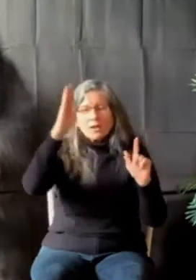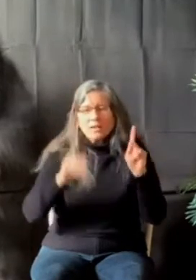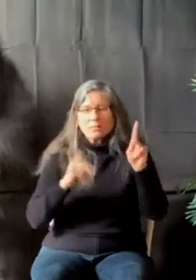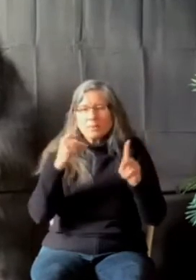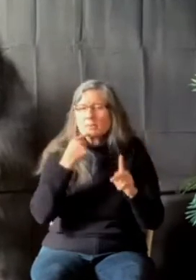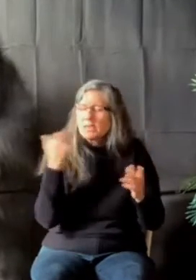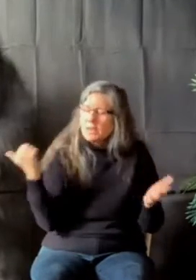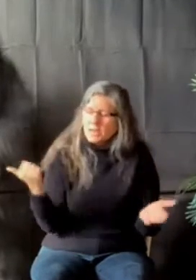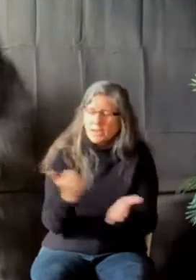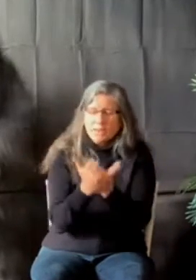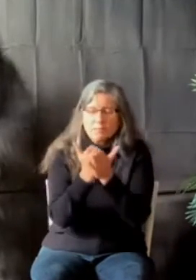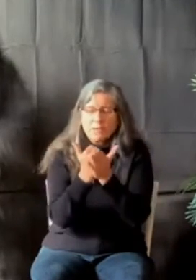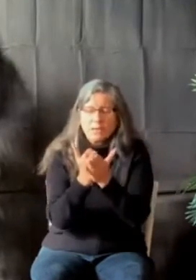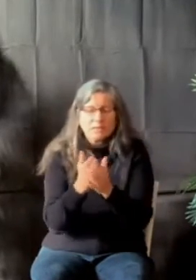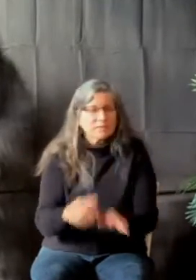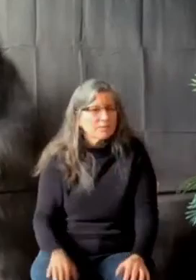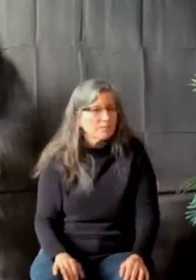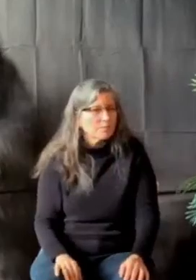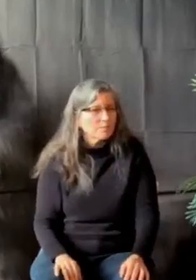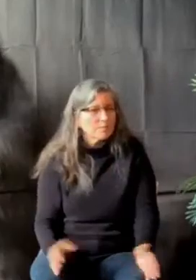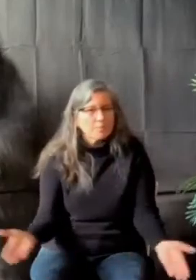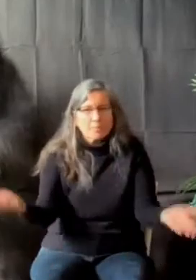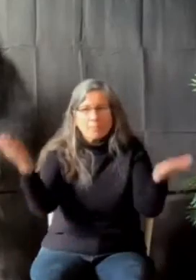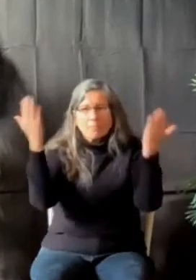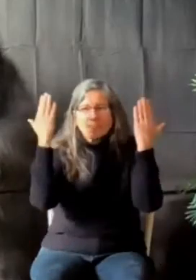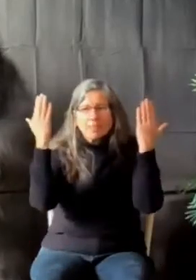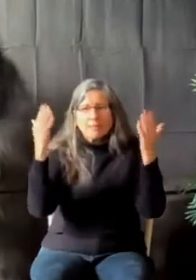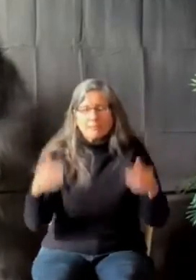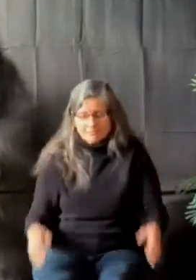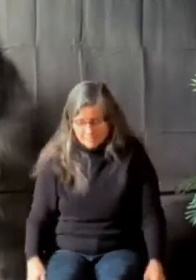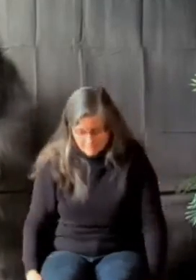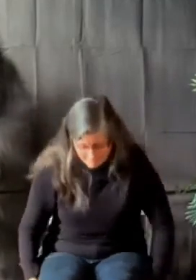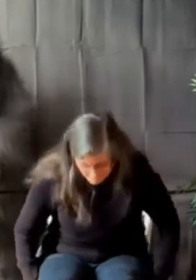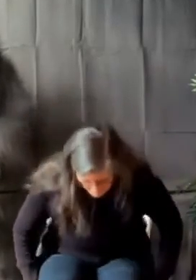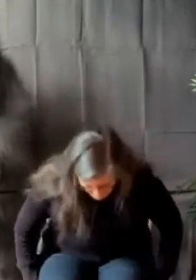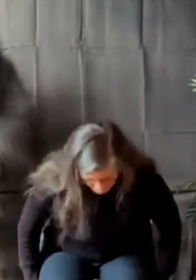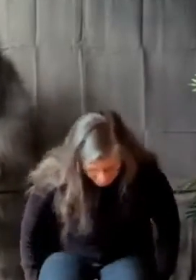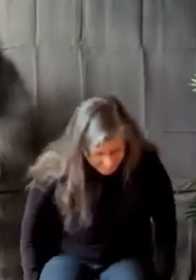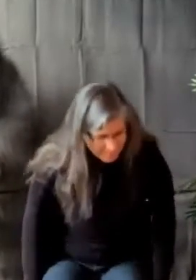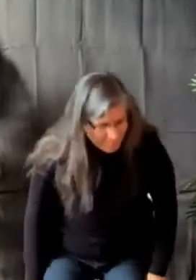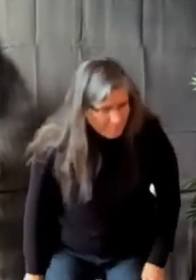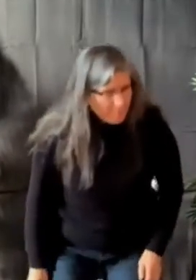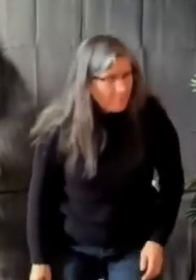said, Amen. Let's all stand together as we sing a closing song.